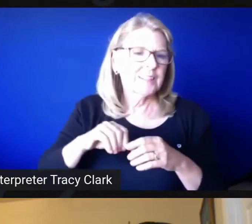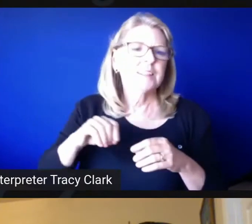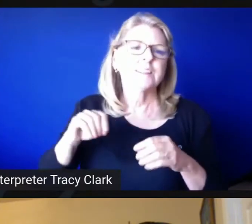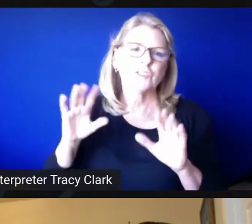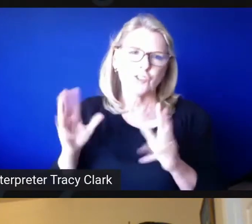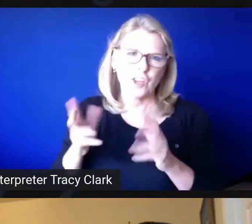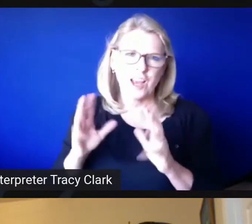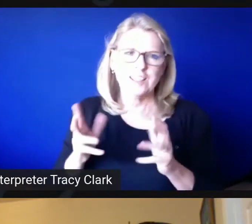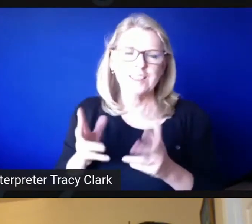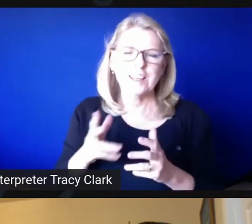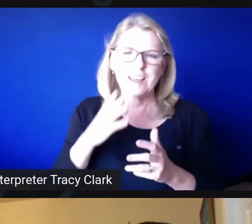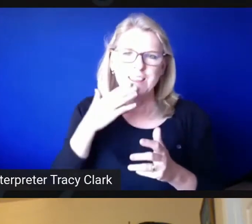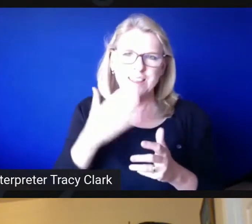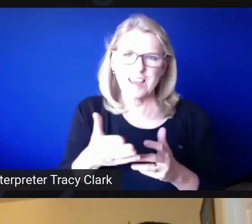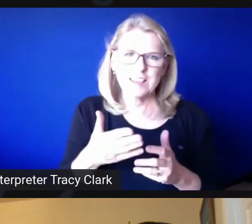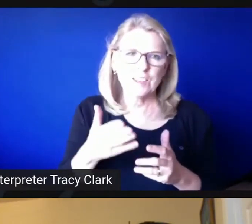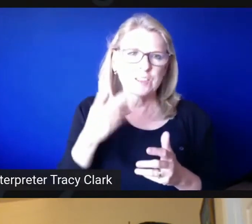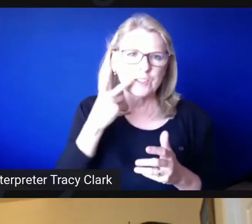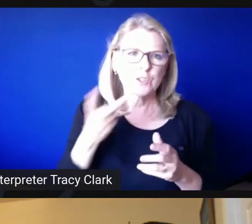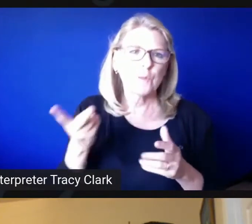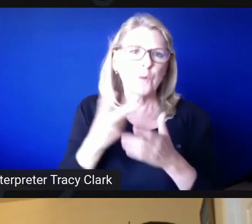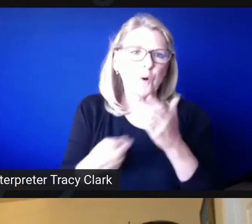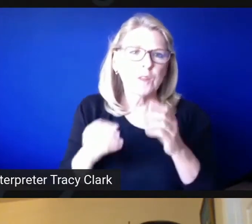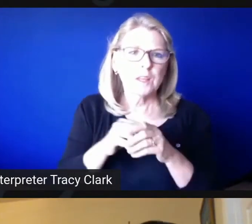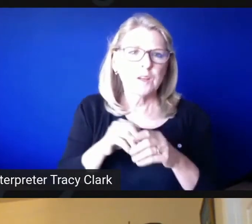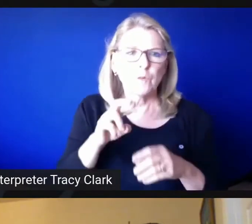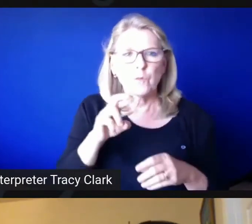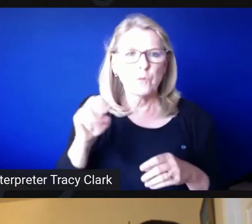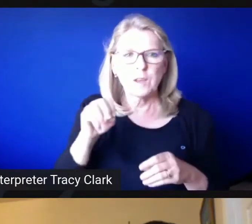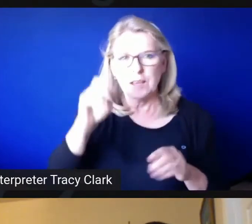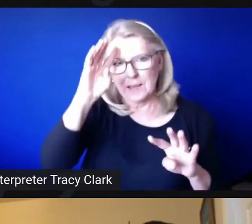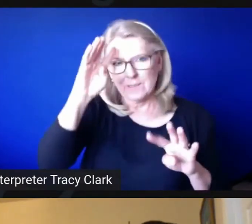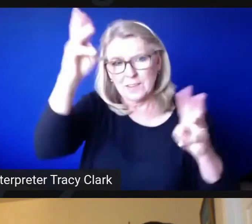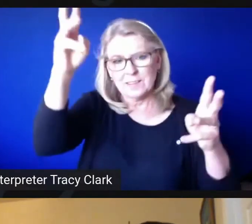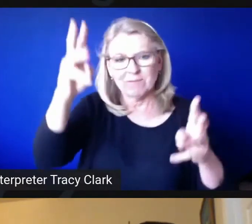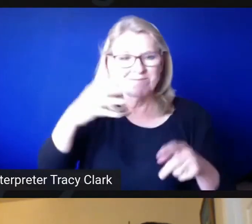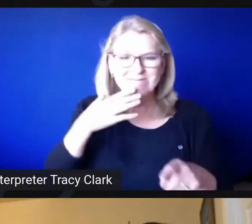We'll hopefully see you both at reInvent. Awesome. Thanks, everyone. We really appreciate the time.